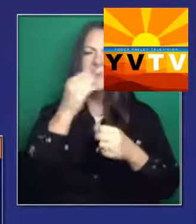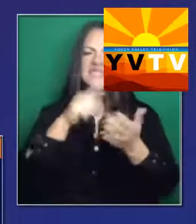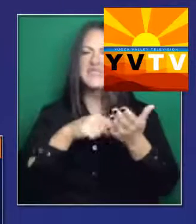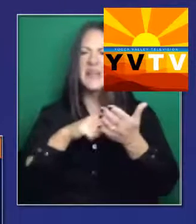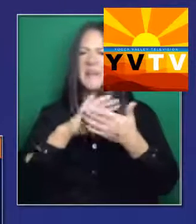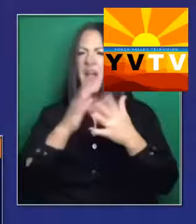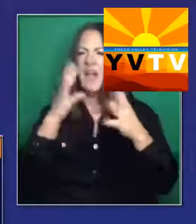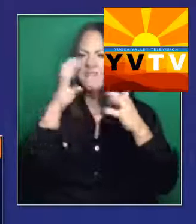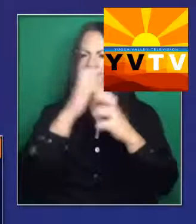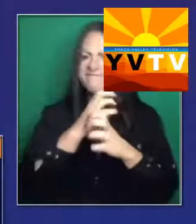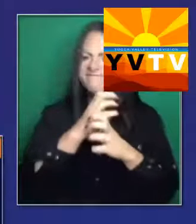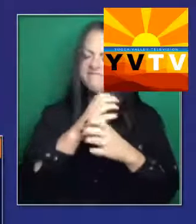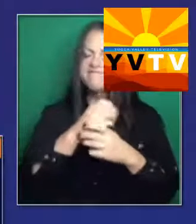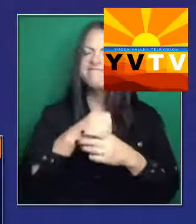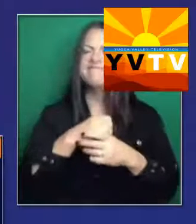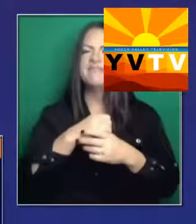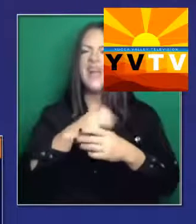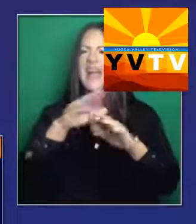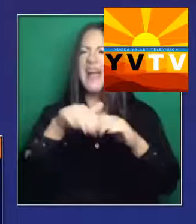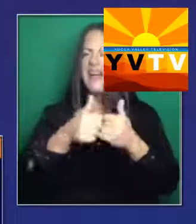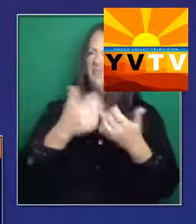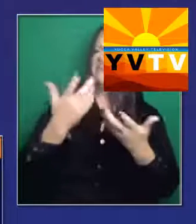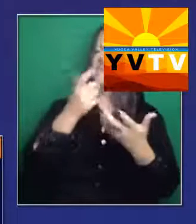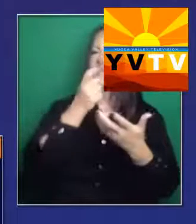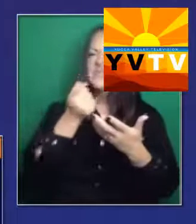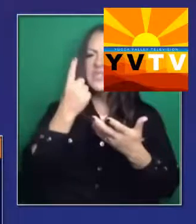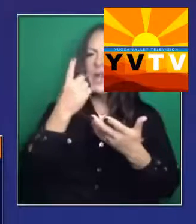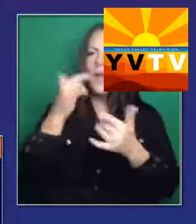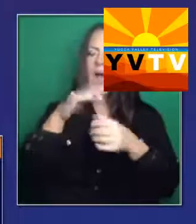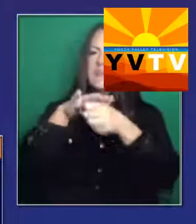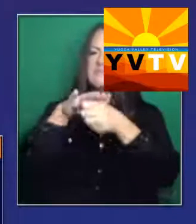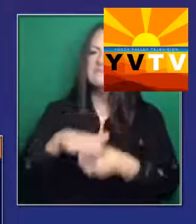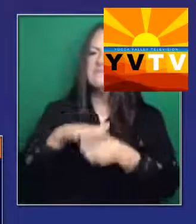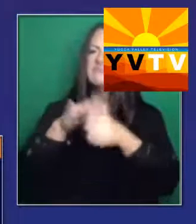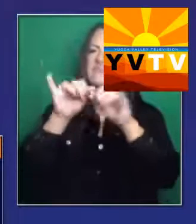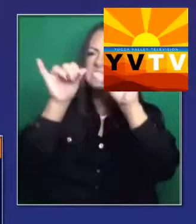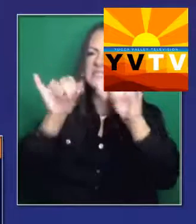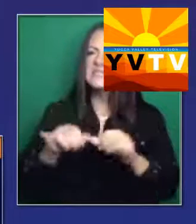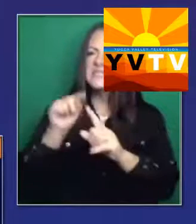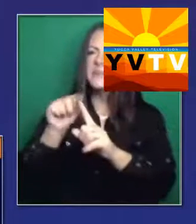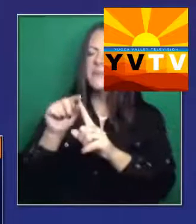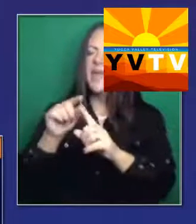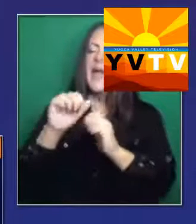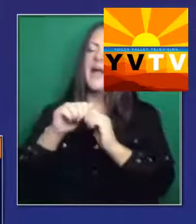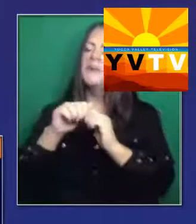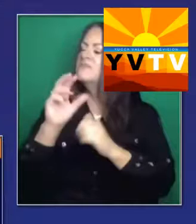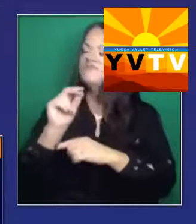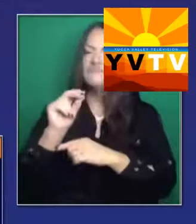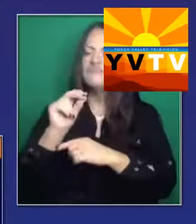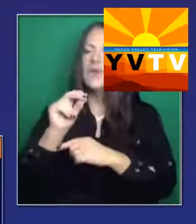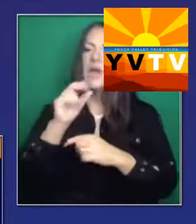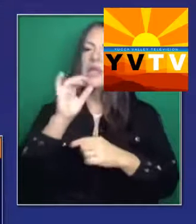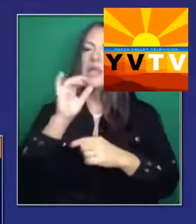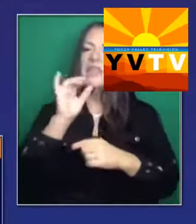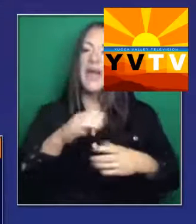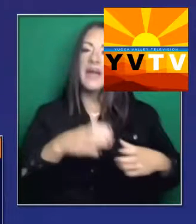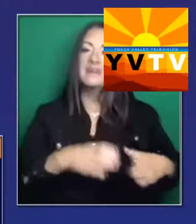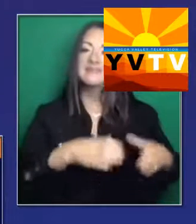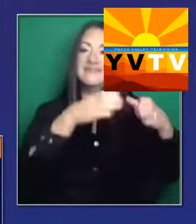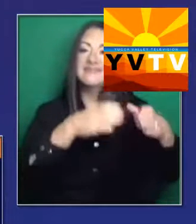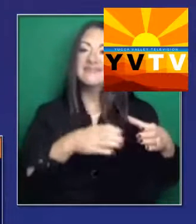as it relates to system pressure, as it relates to the conversion of the liquid into gas and